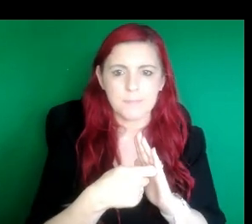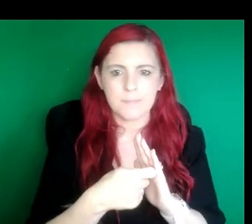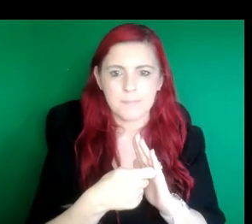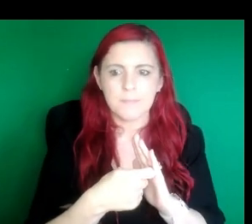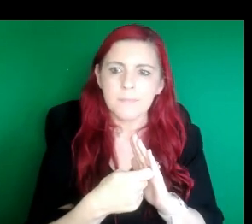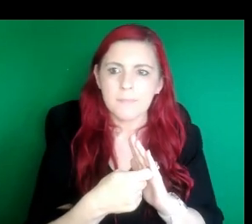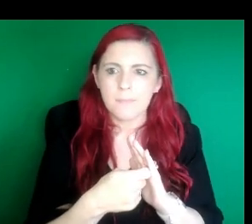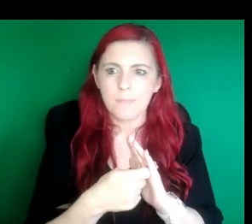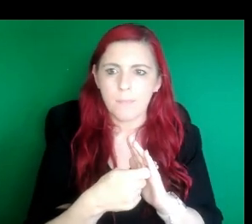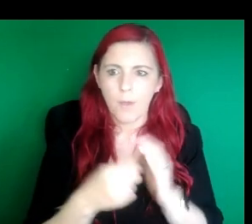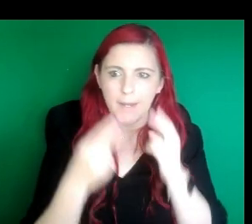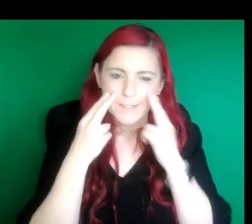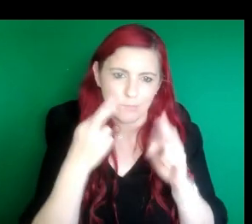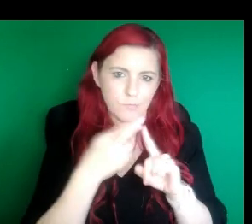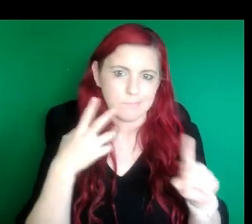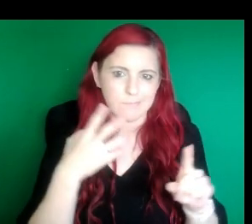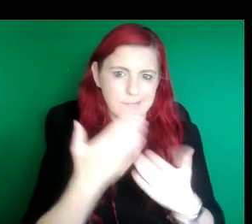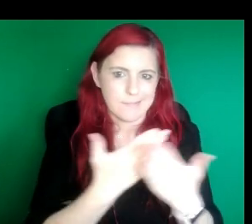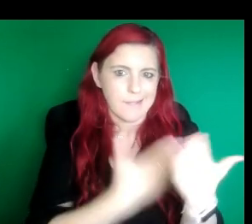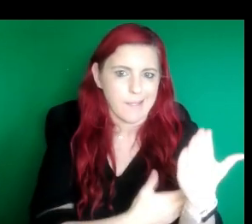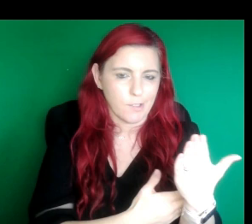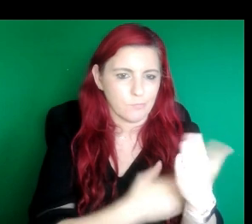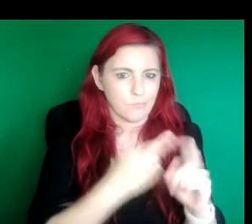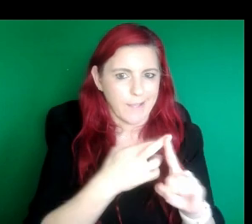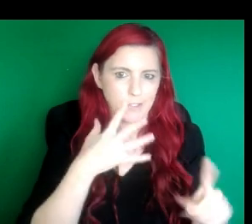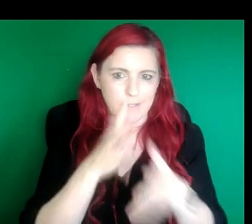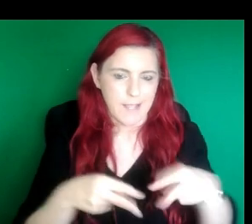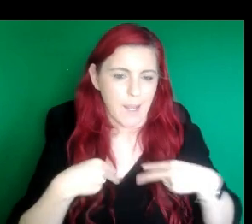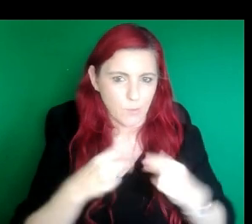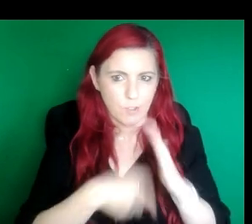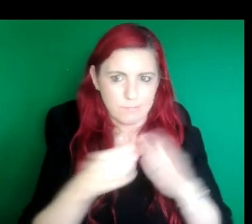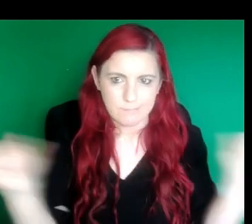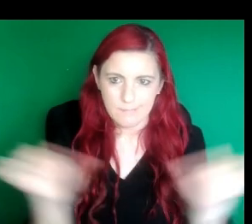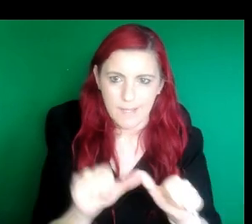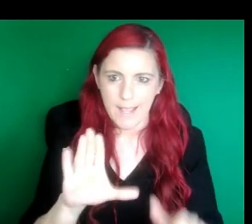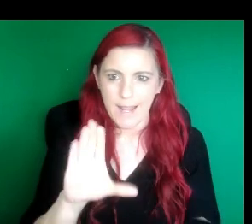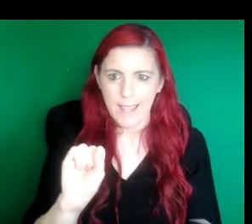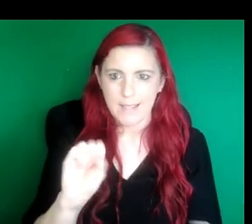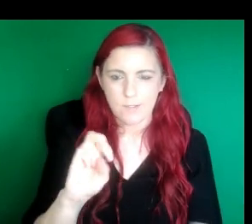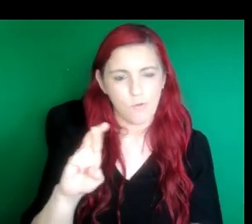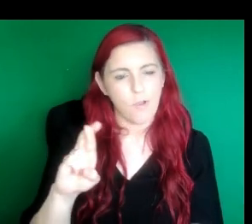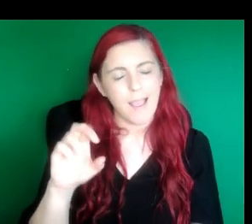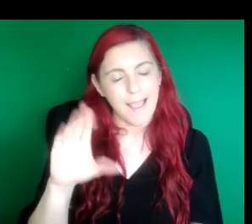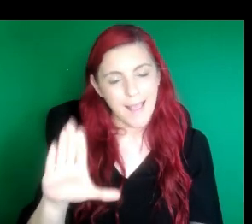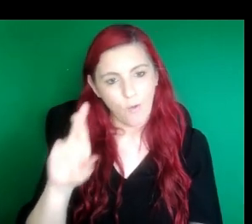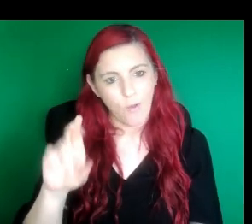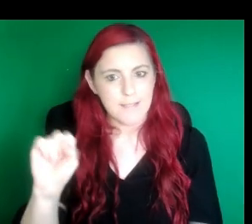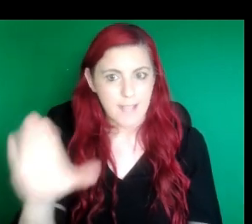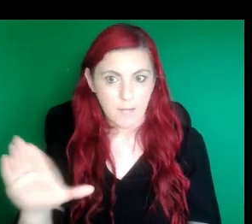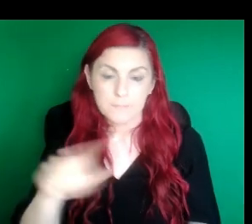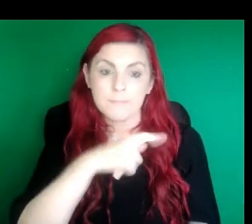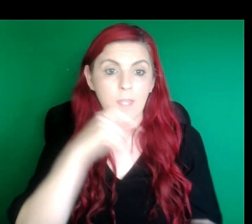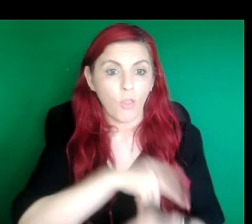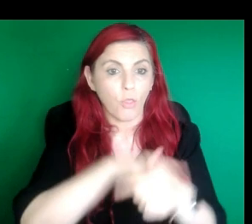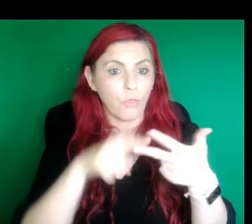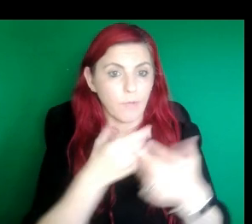out, but it means the Legal Recognition of Sign Languages project. So as I said, a 3-country study. We looked at Ireland, all